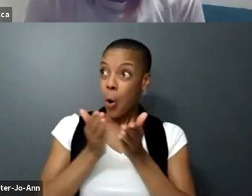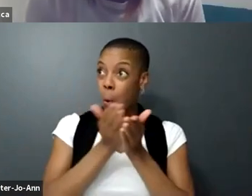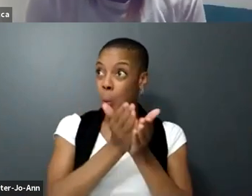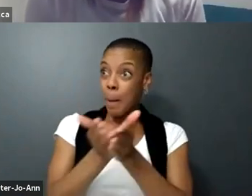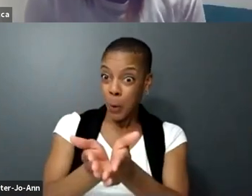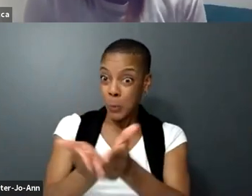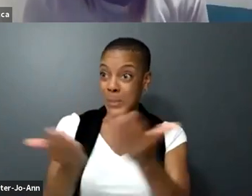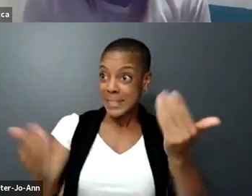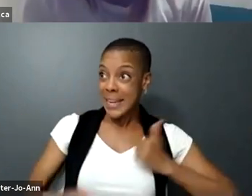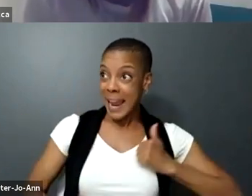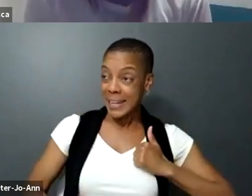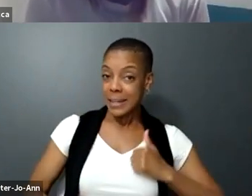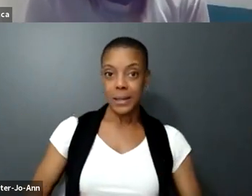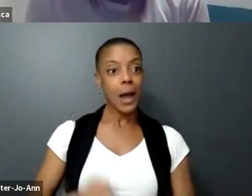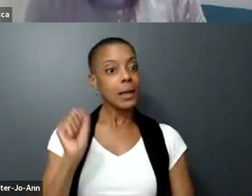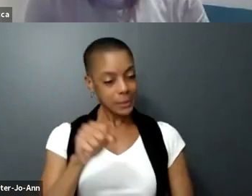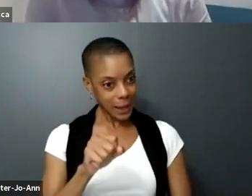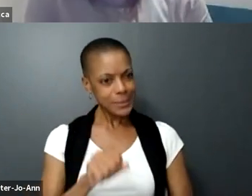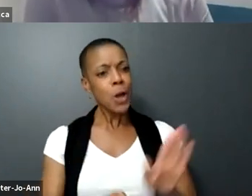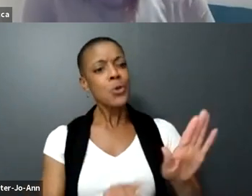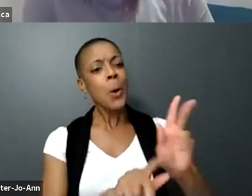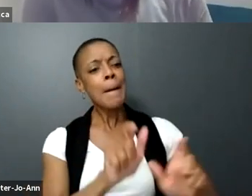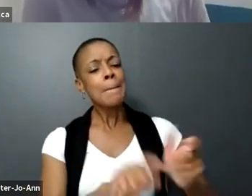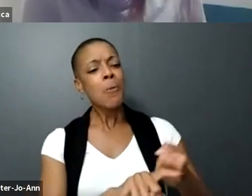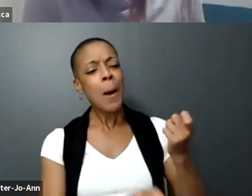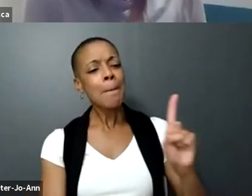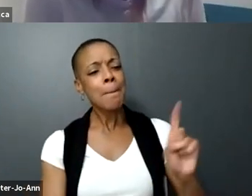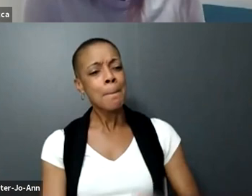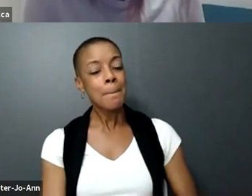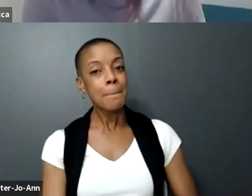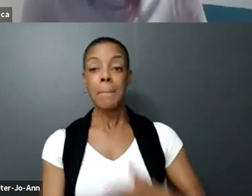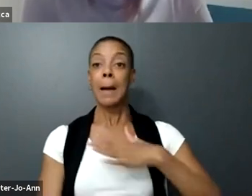said, yes, where are your people from? Well,